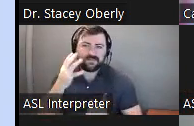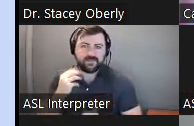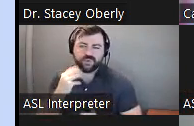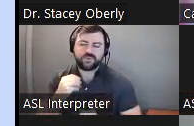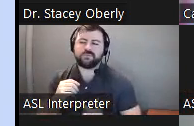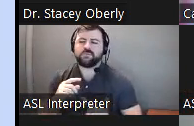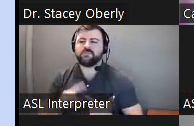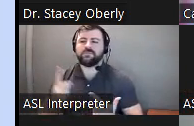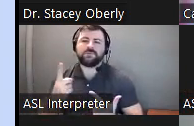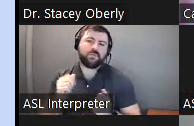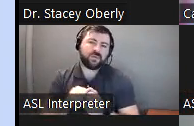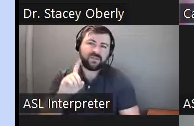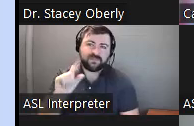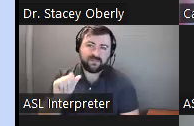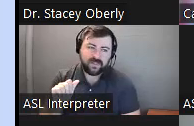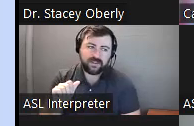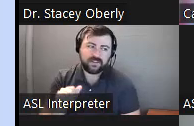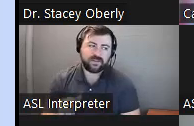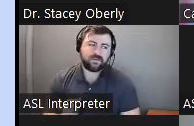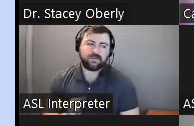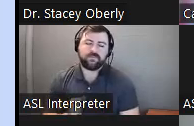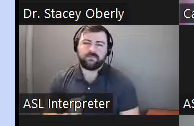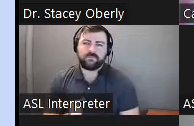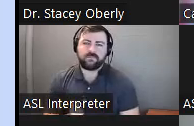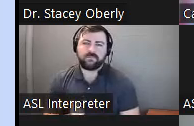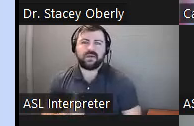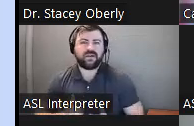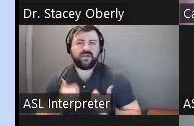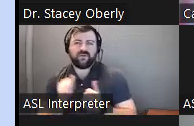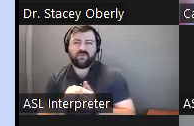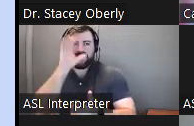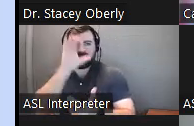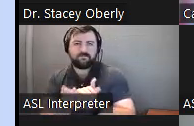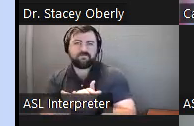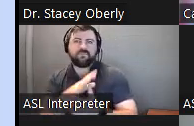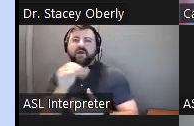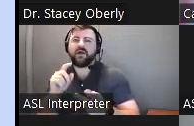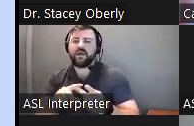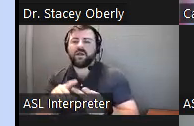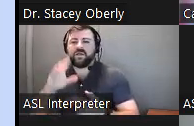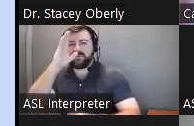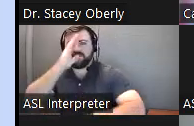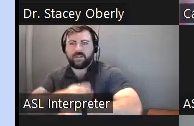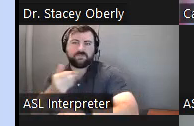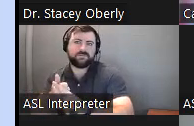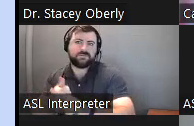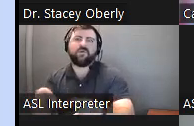someone with a disability, and living with a spouse and a son that also have